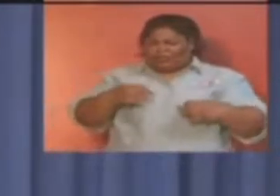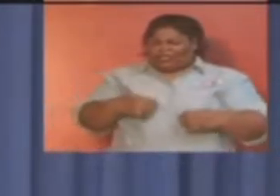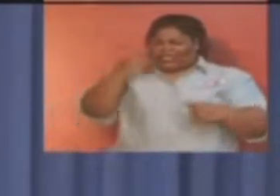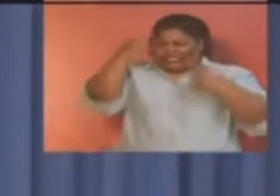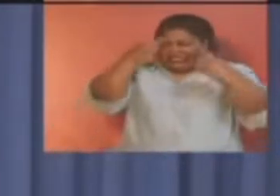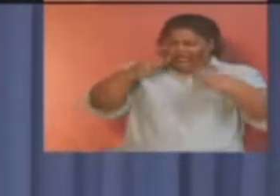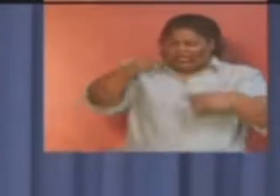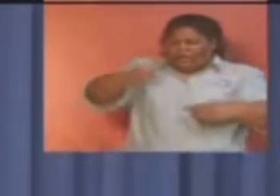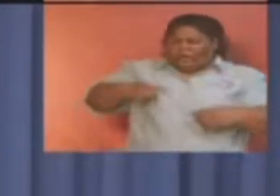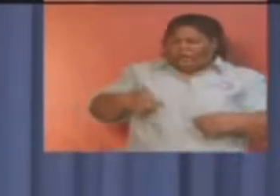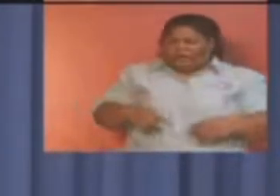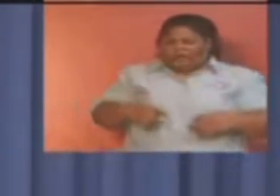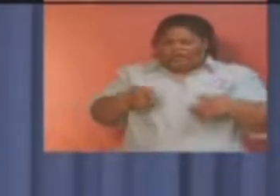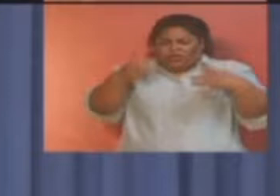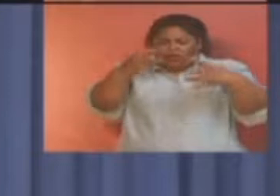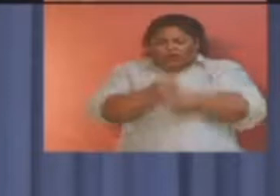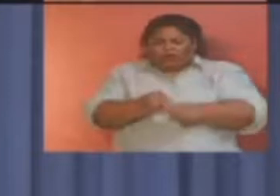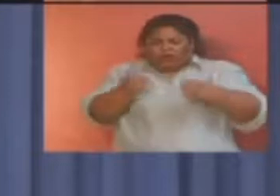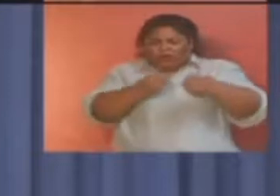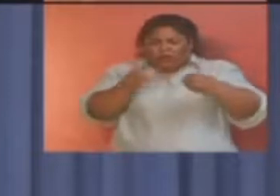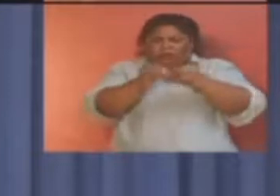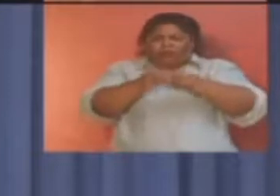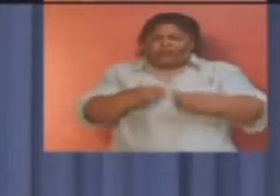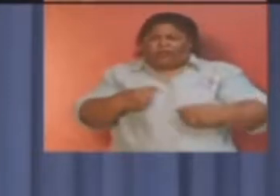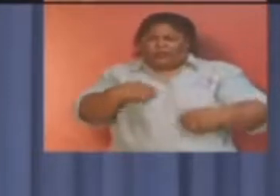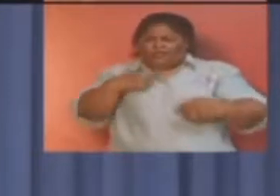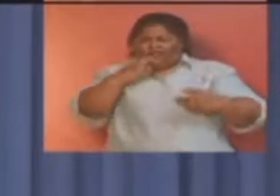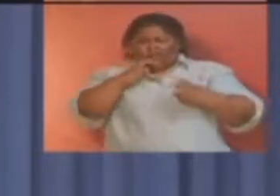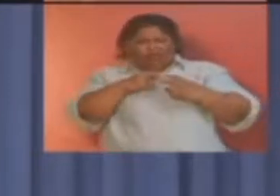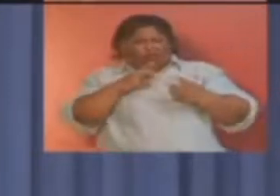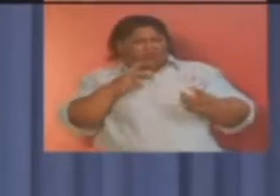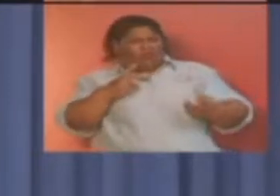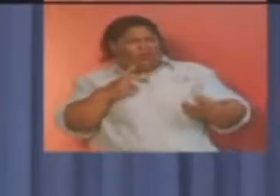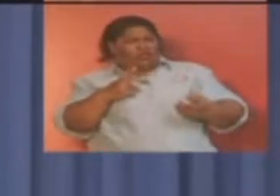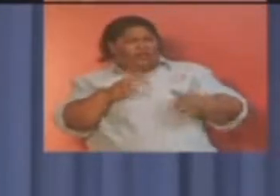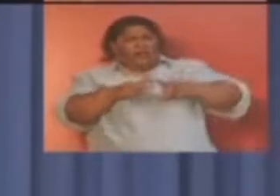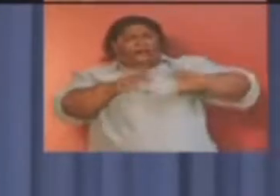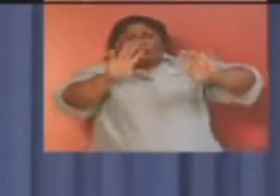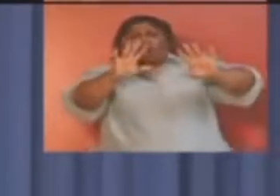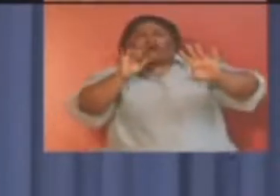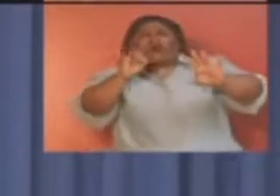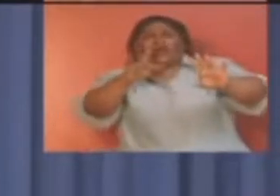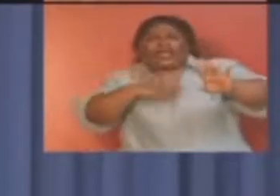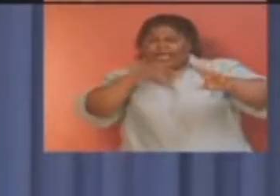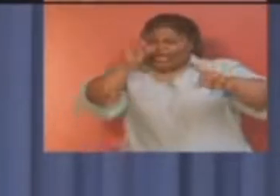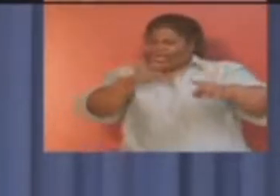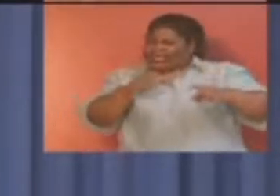fact, more should be done. But can I be excused from it, please?